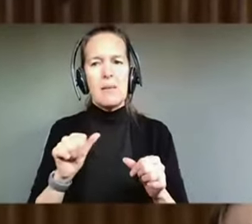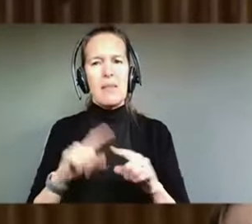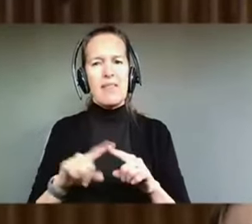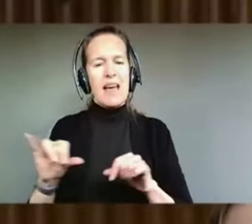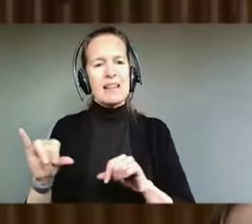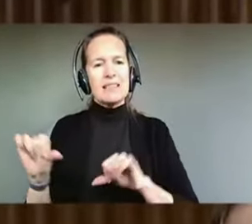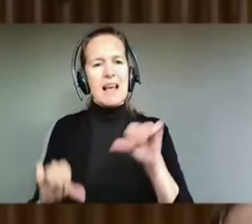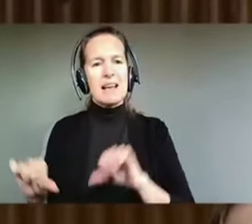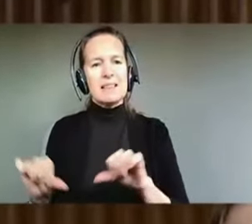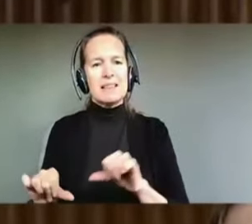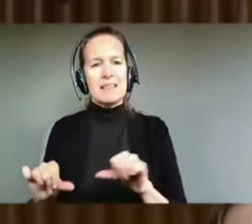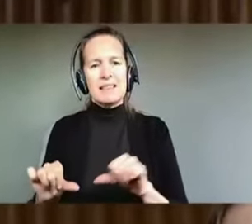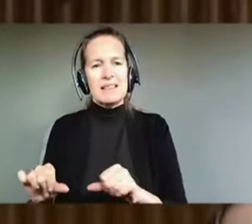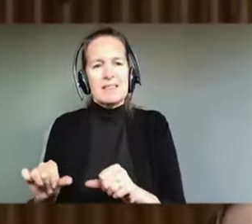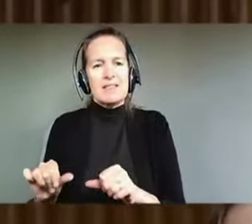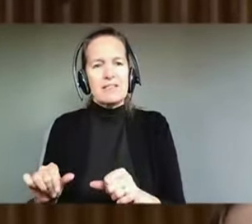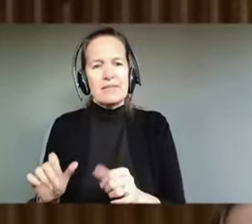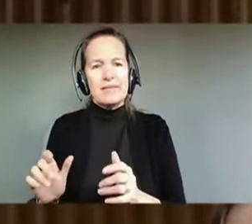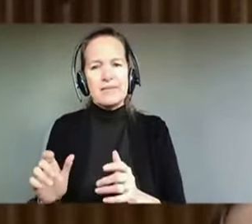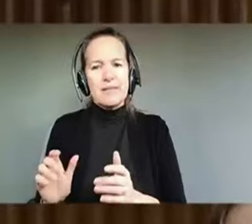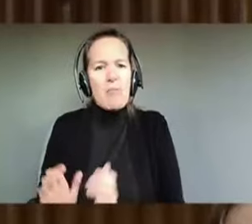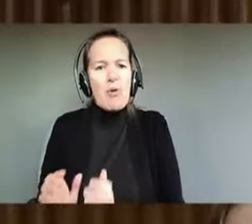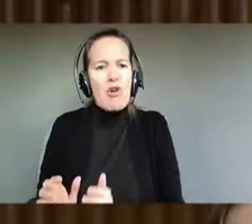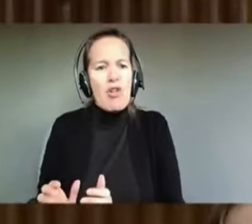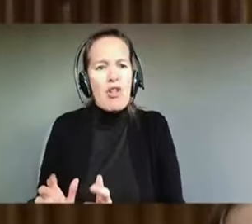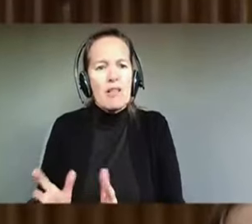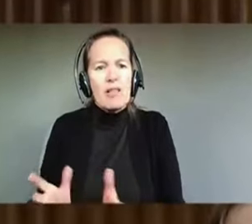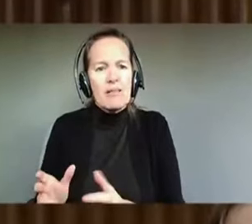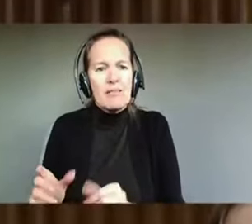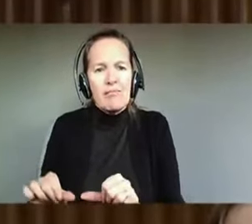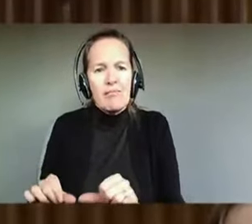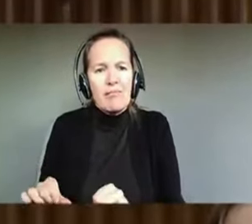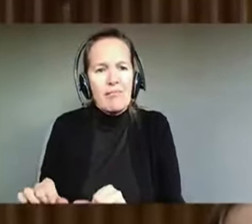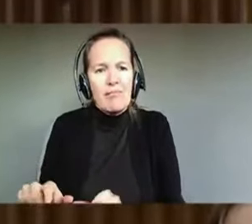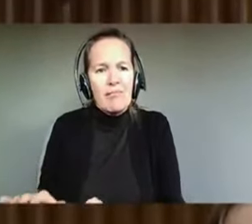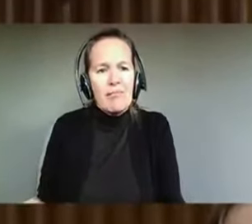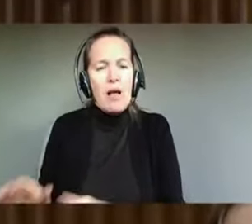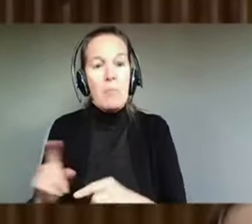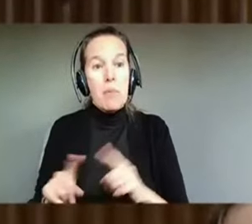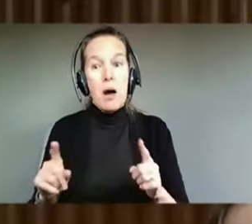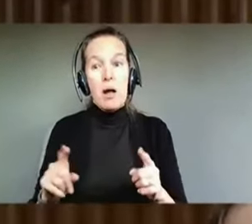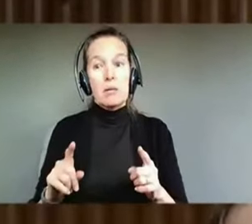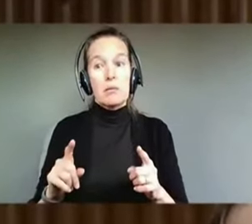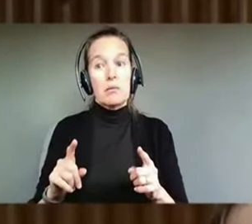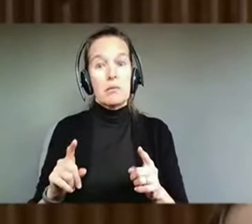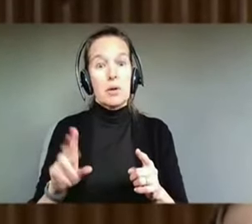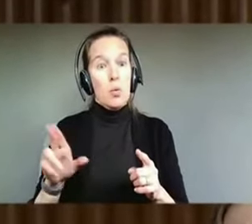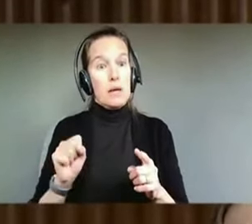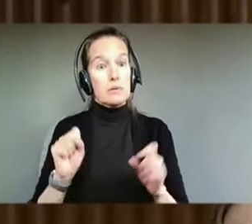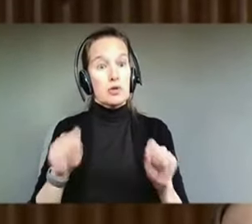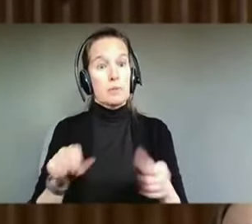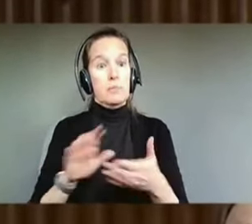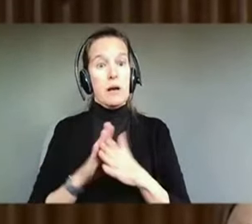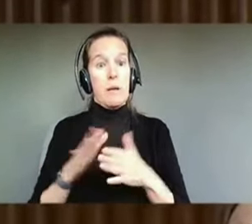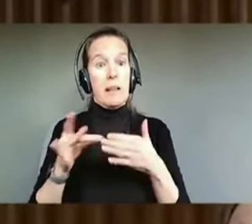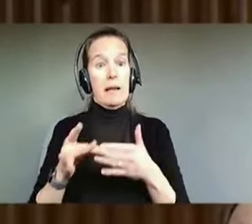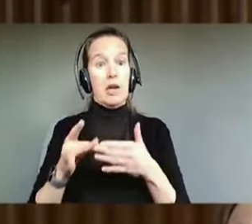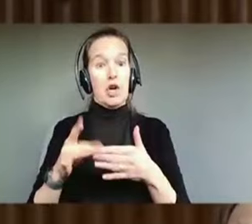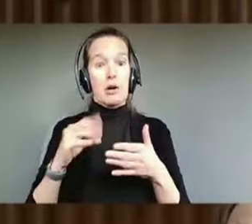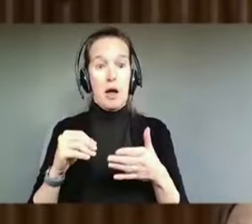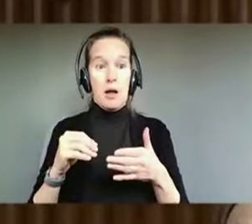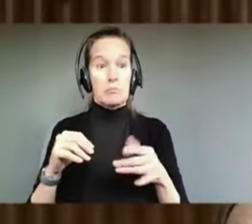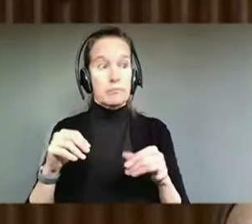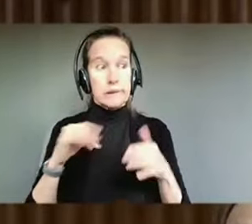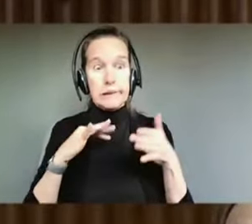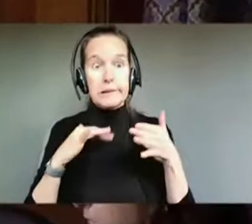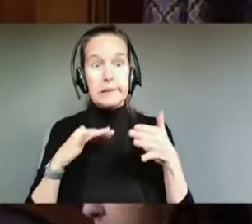but the U.S. could really be the leader for a cure for these kinds of conditions. Yep. So